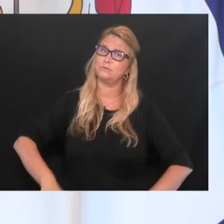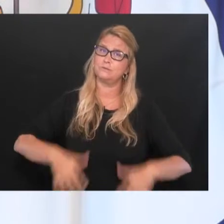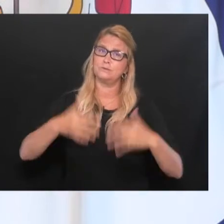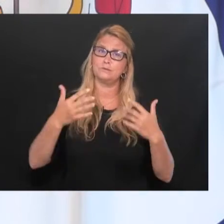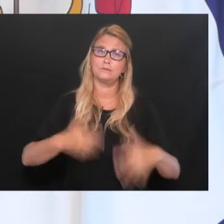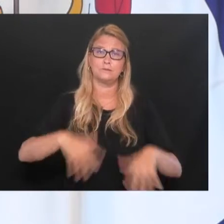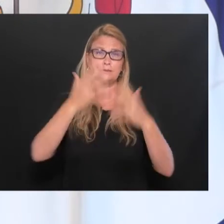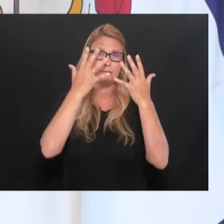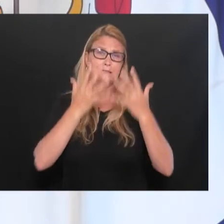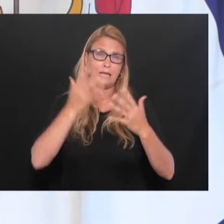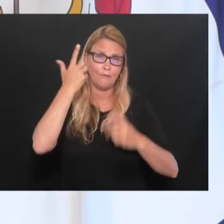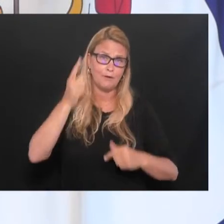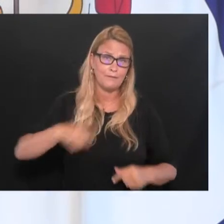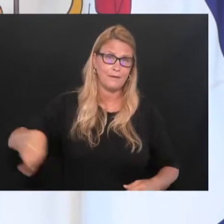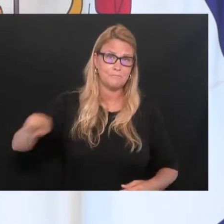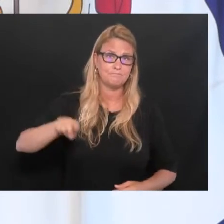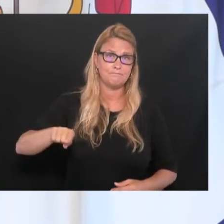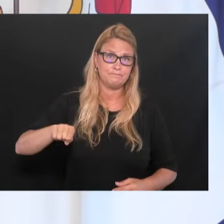belief.